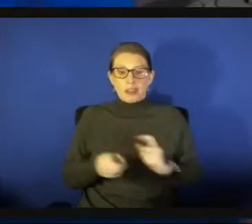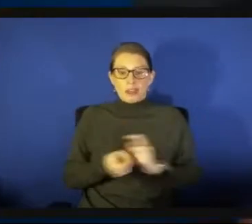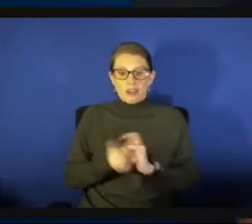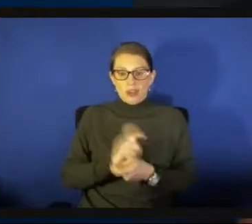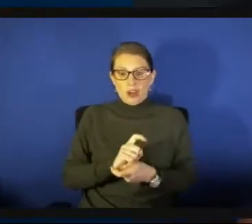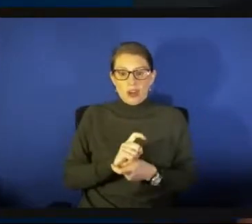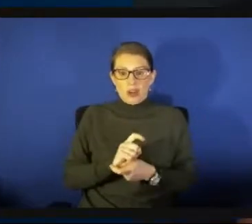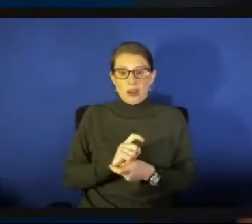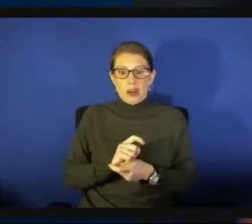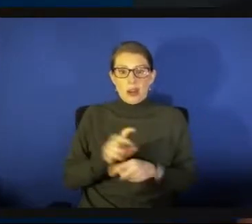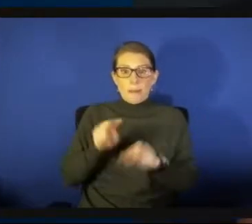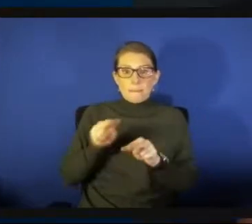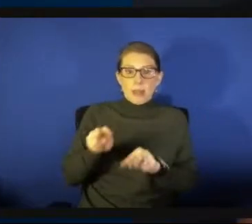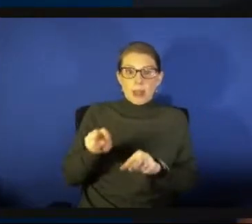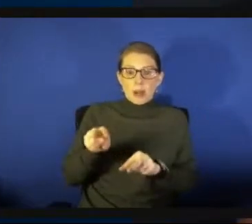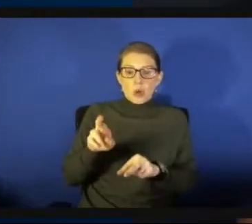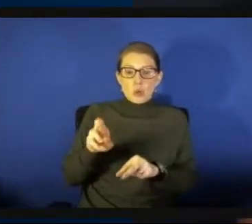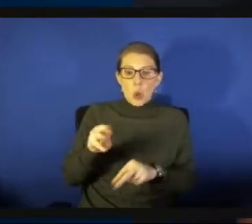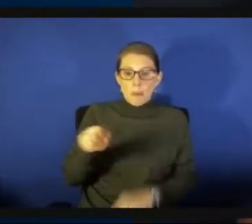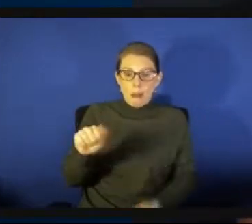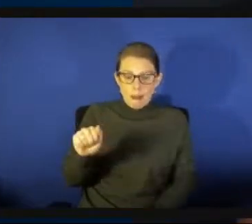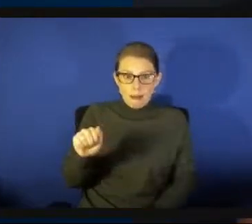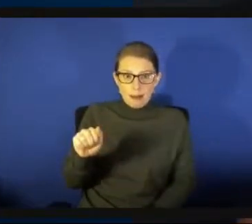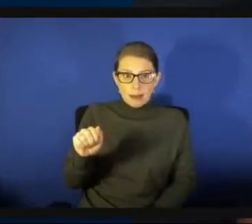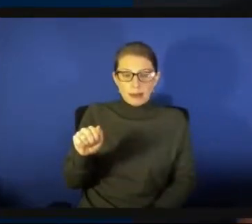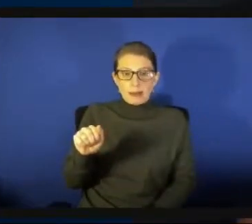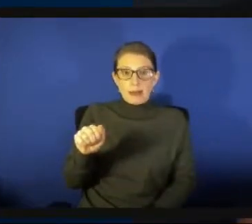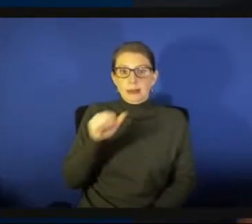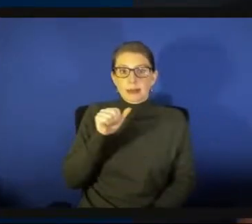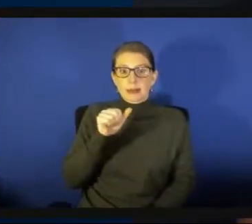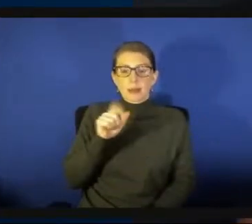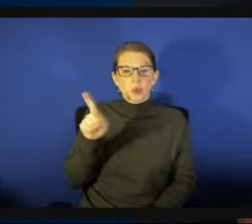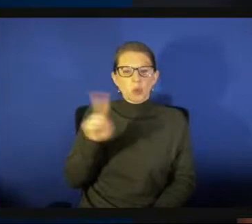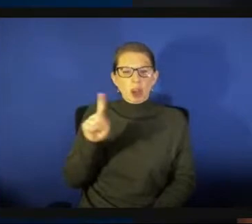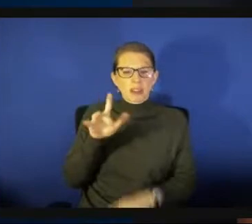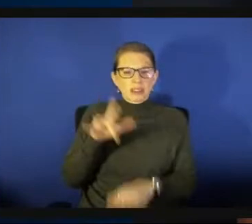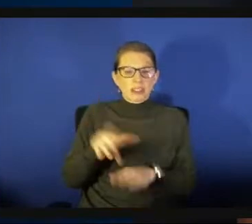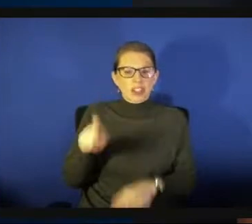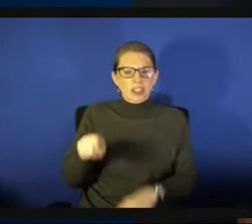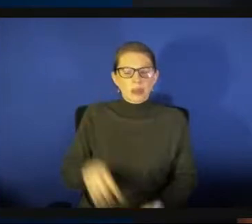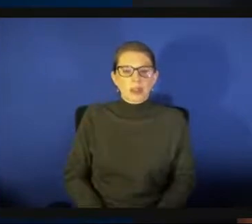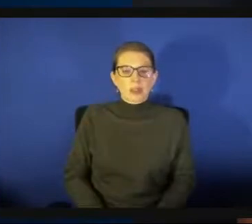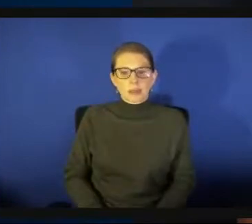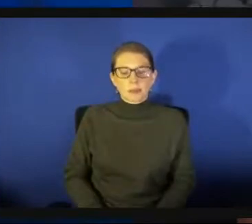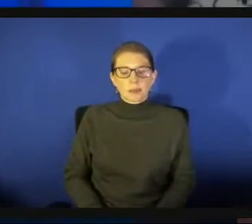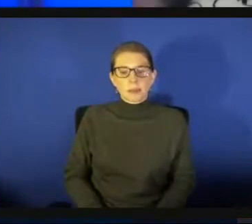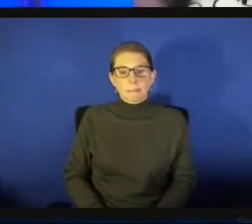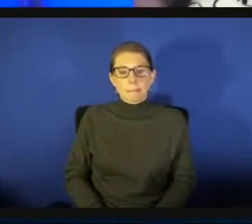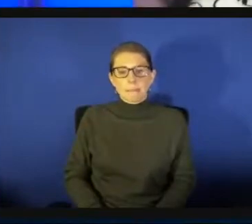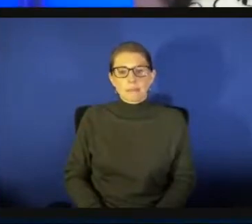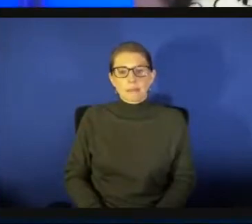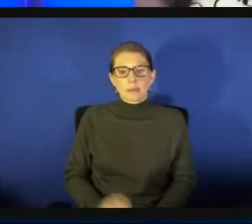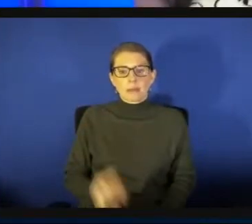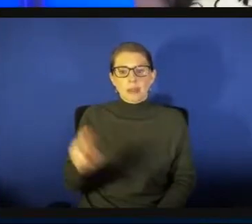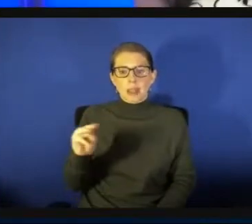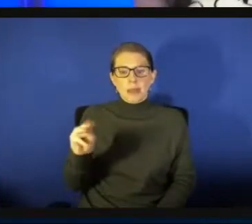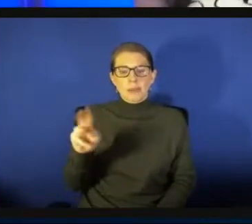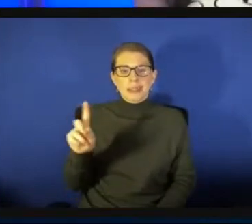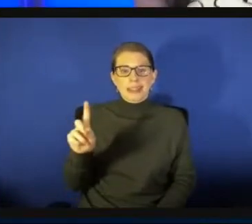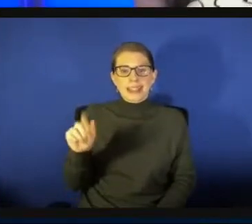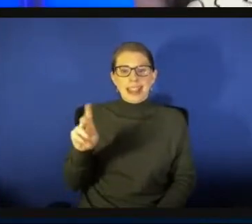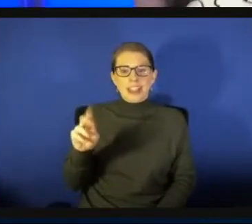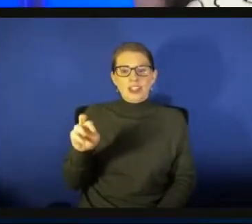was monitoring Roma at that time. Not to mention just the expense of it all. We went to MD Anderson